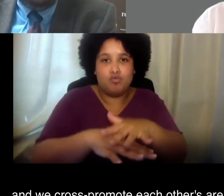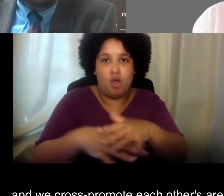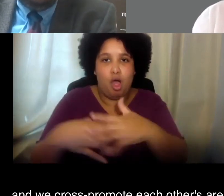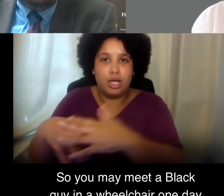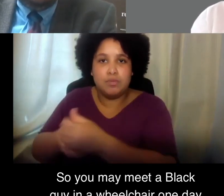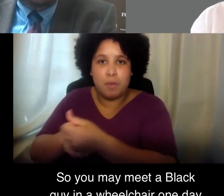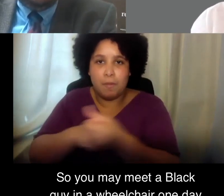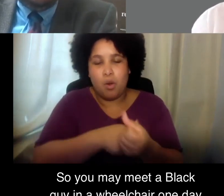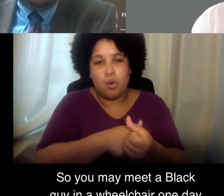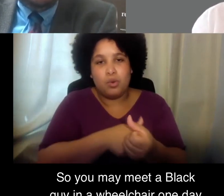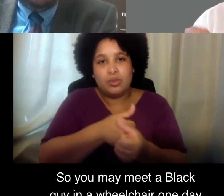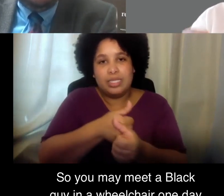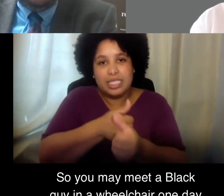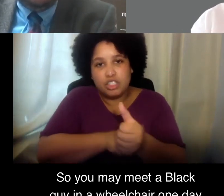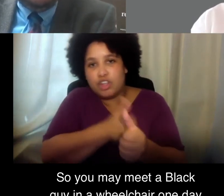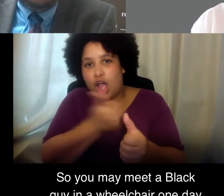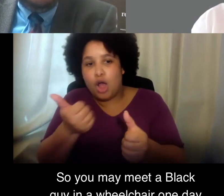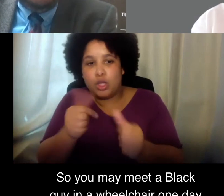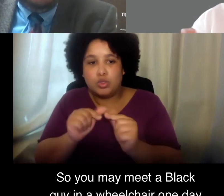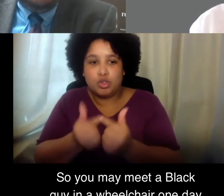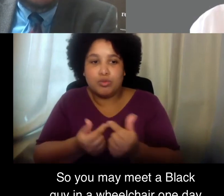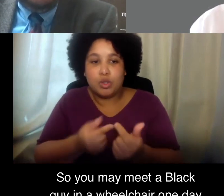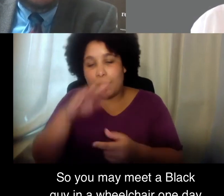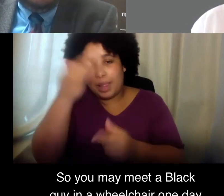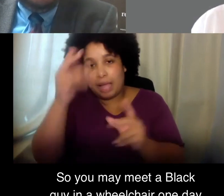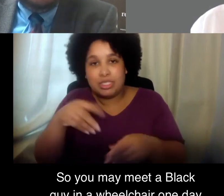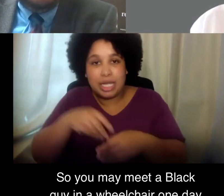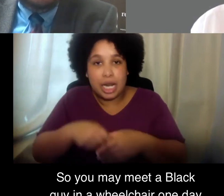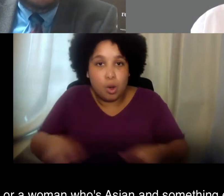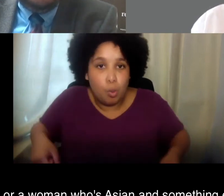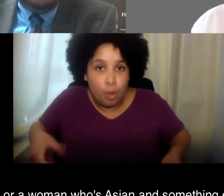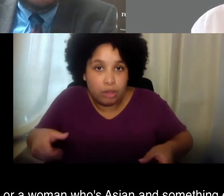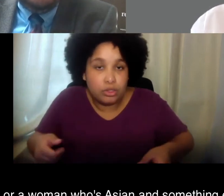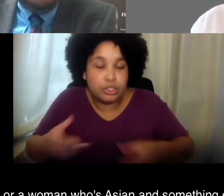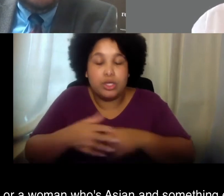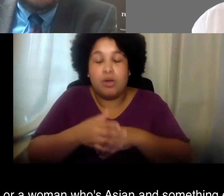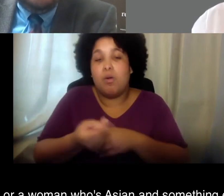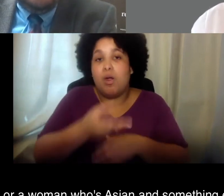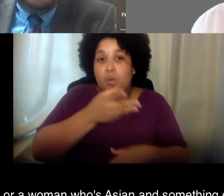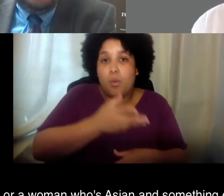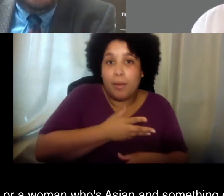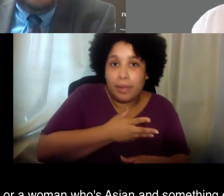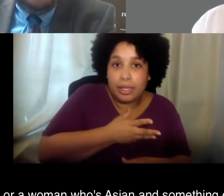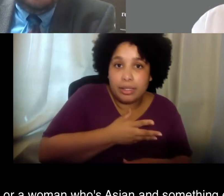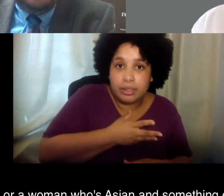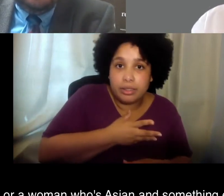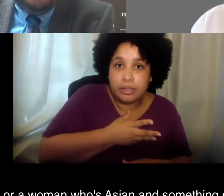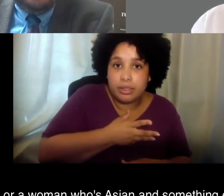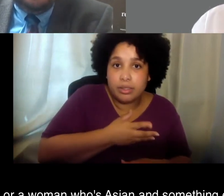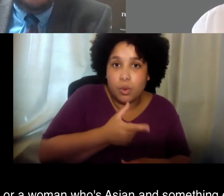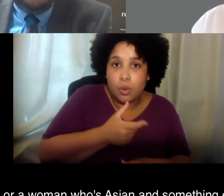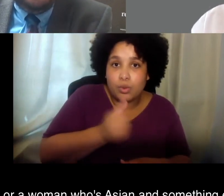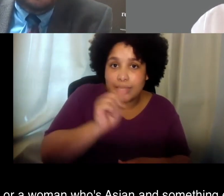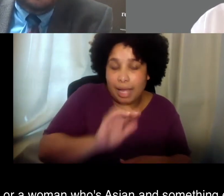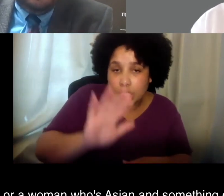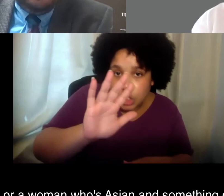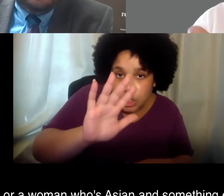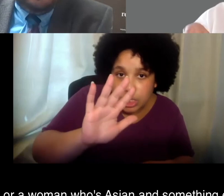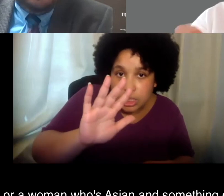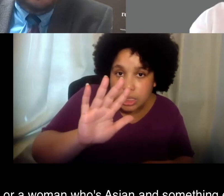areas. So you may meet a Black guy in a wheelchair one day, or a woman who's Asian